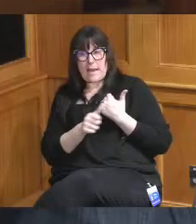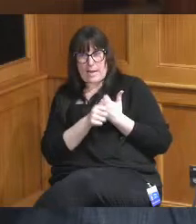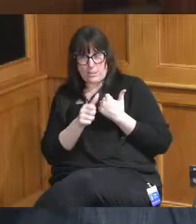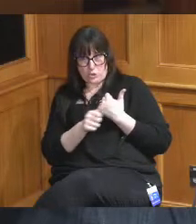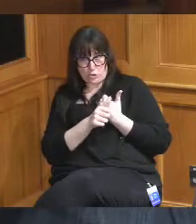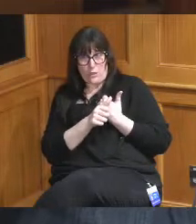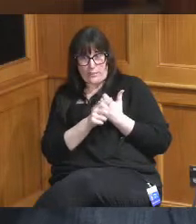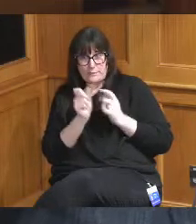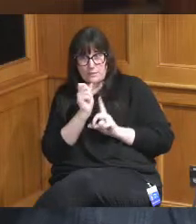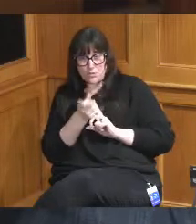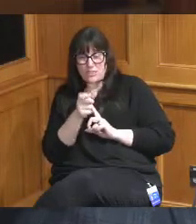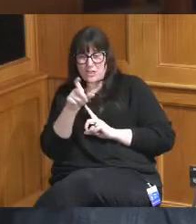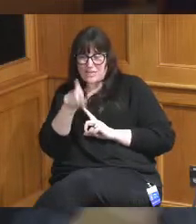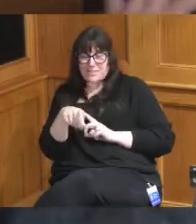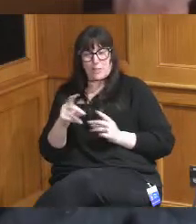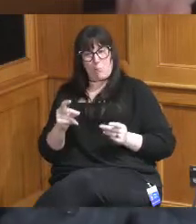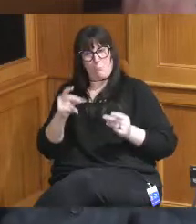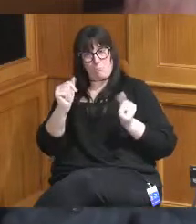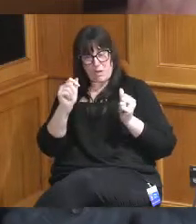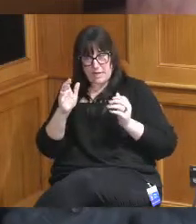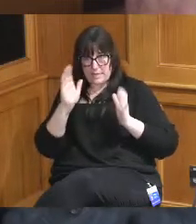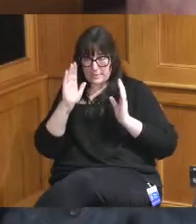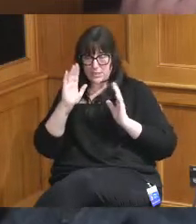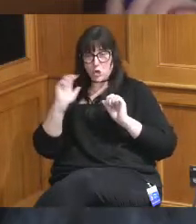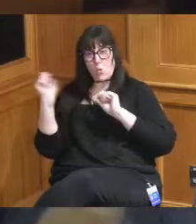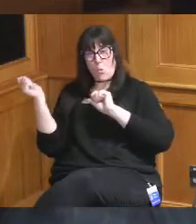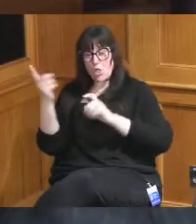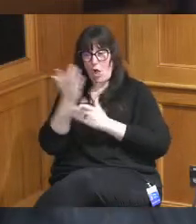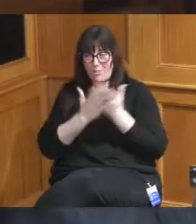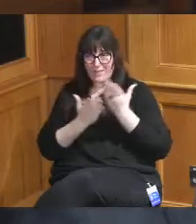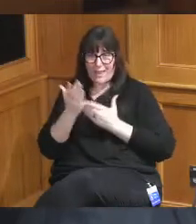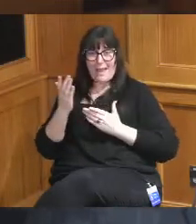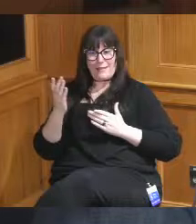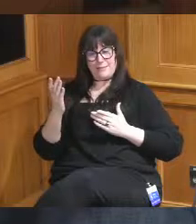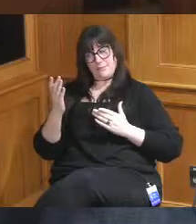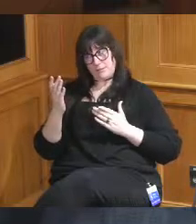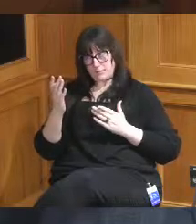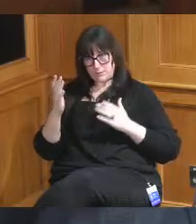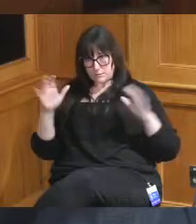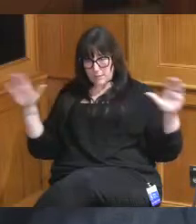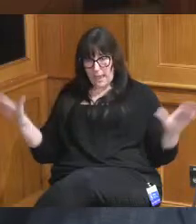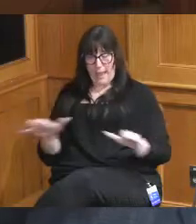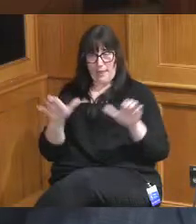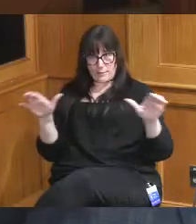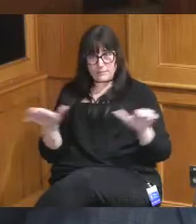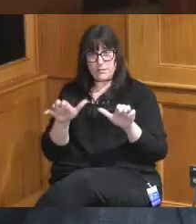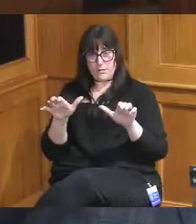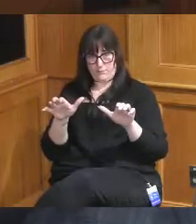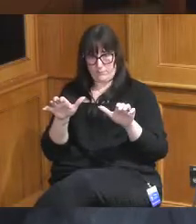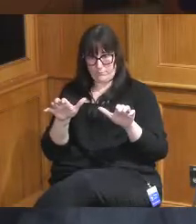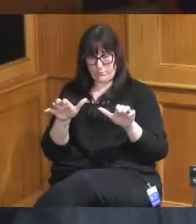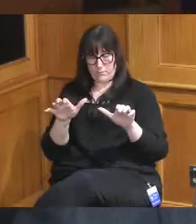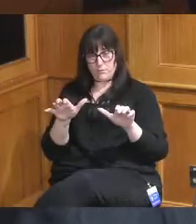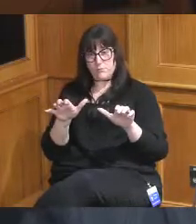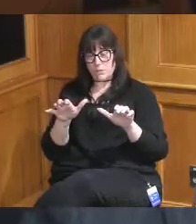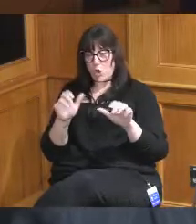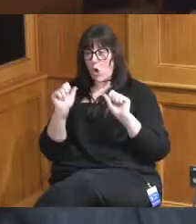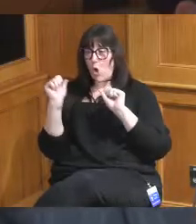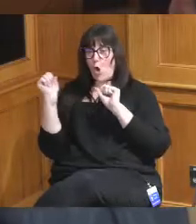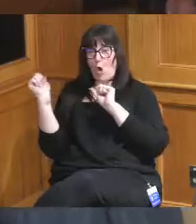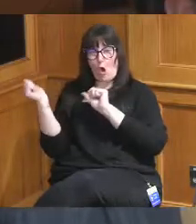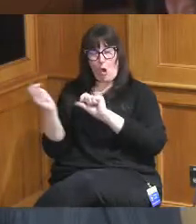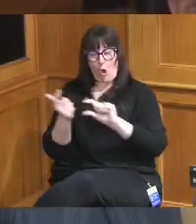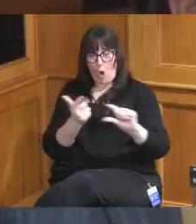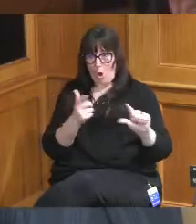requires immediate attention with all hands on deck, including but not limited to county administration, our emergency management